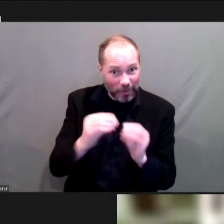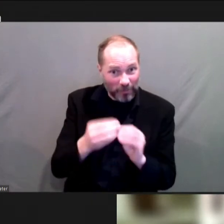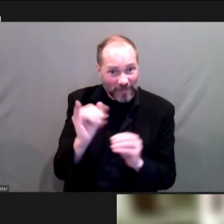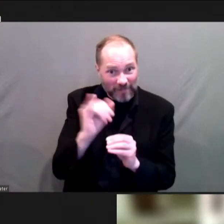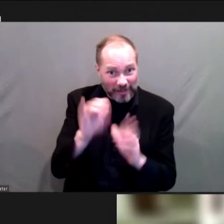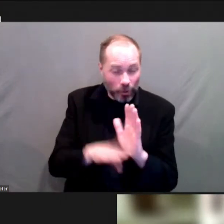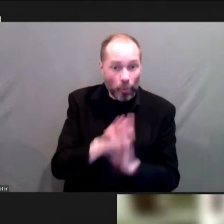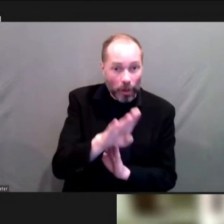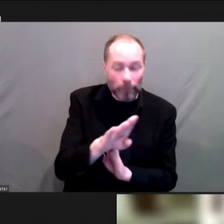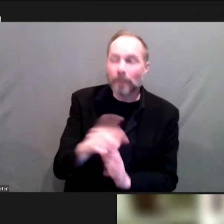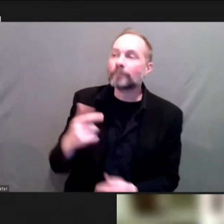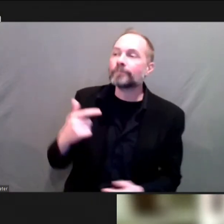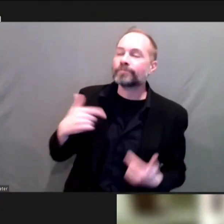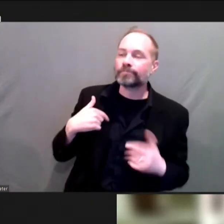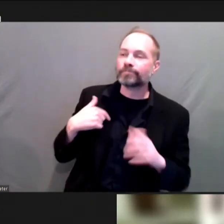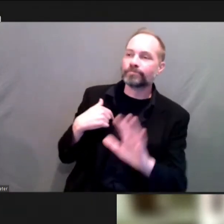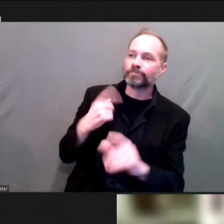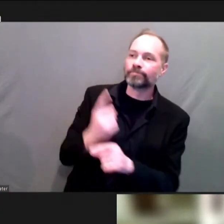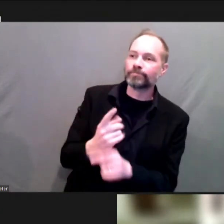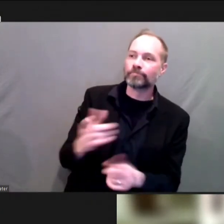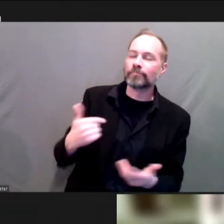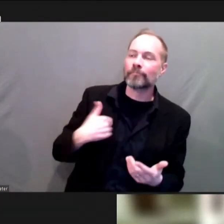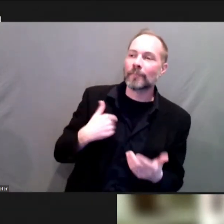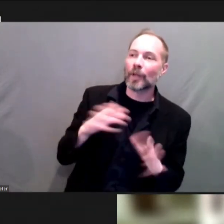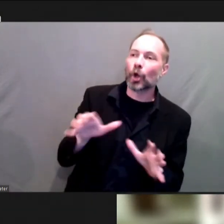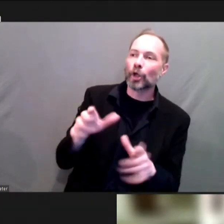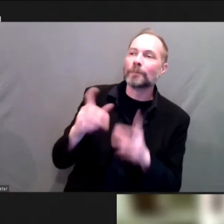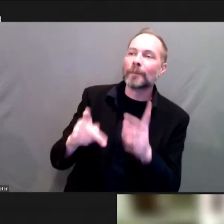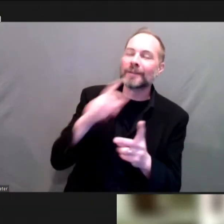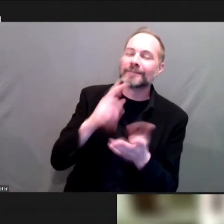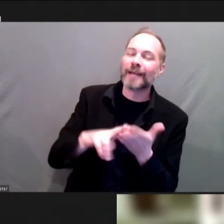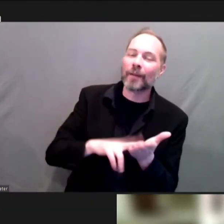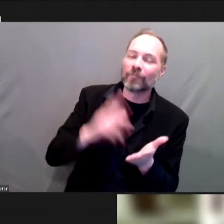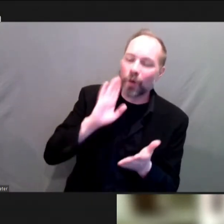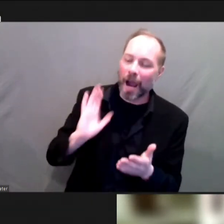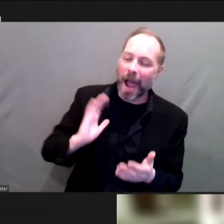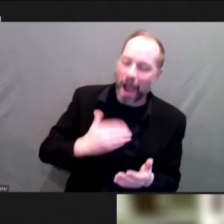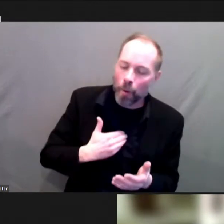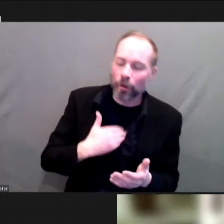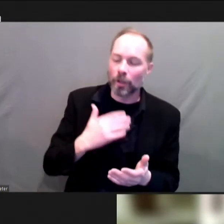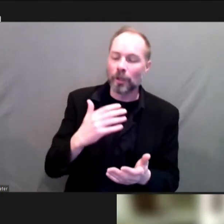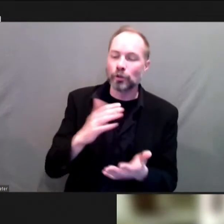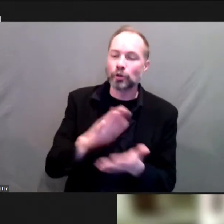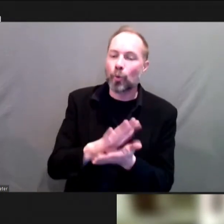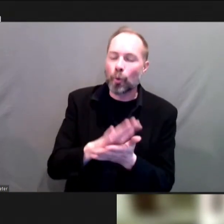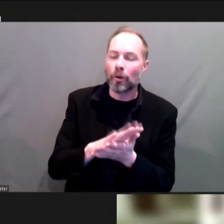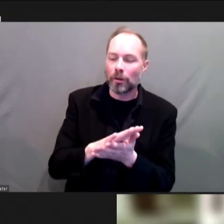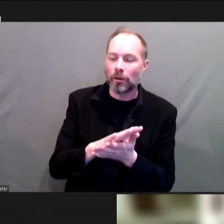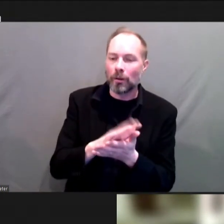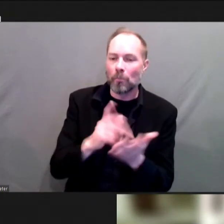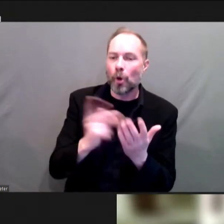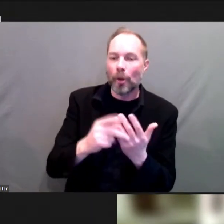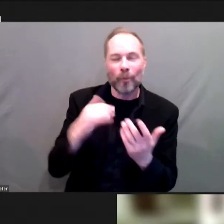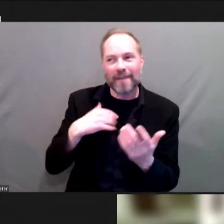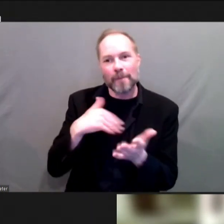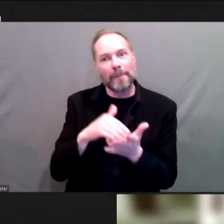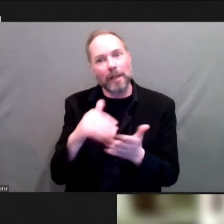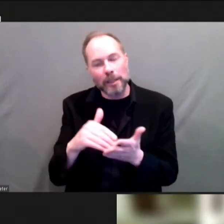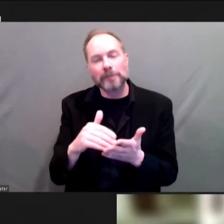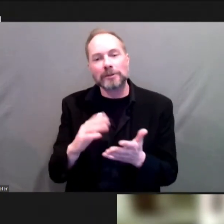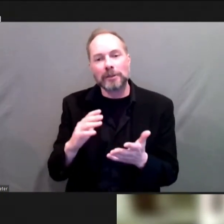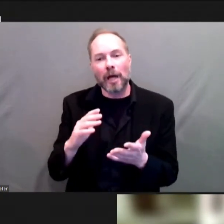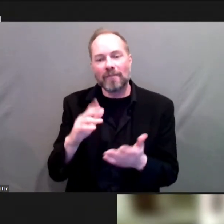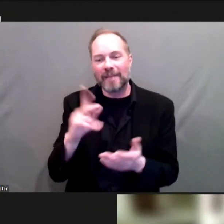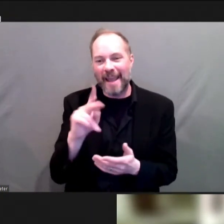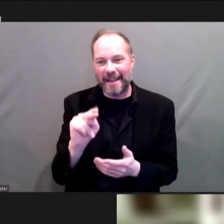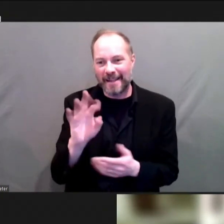our free mask program. We have kid-sized masks, teacher masks, millions of them. They are surgical grade